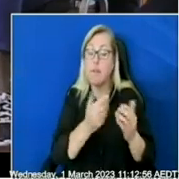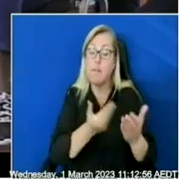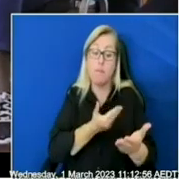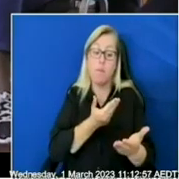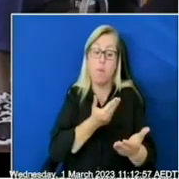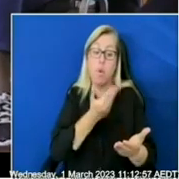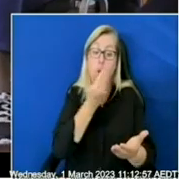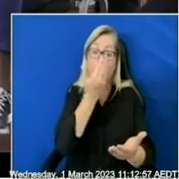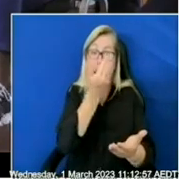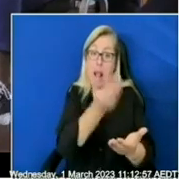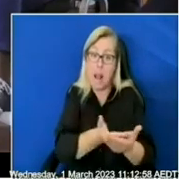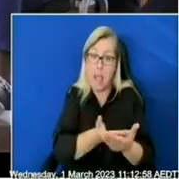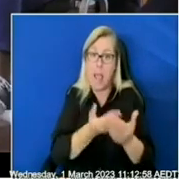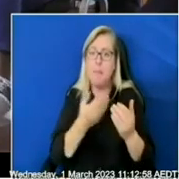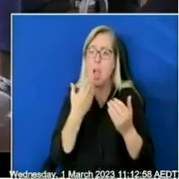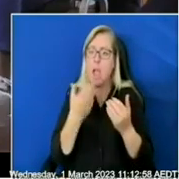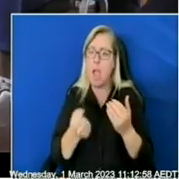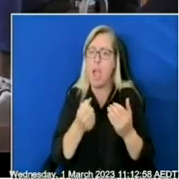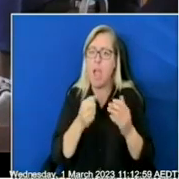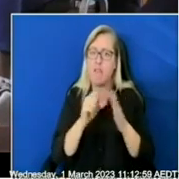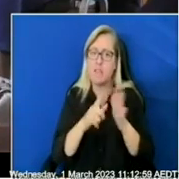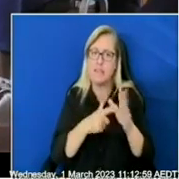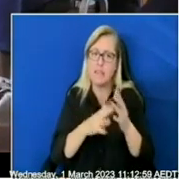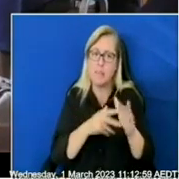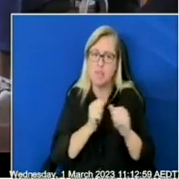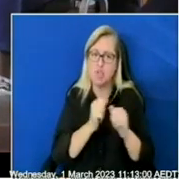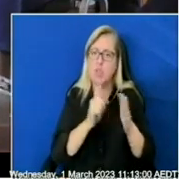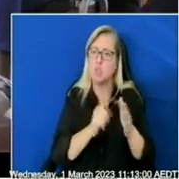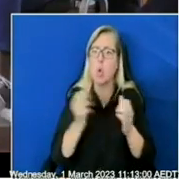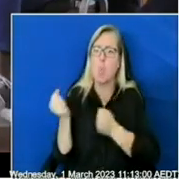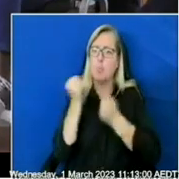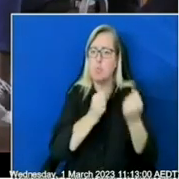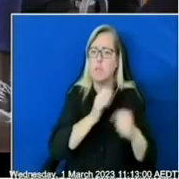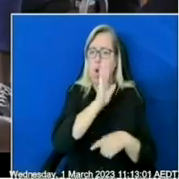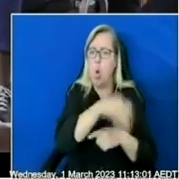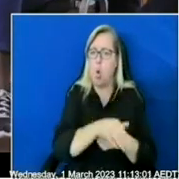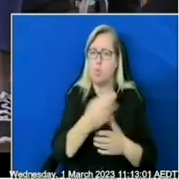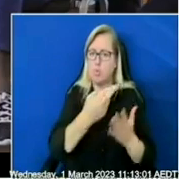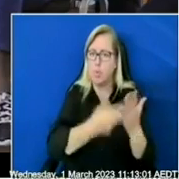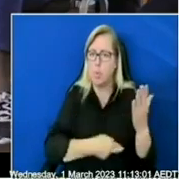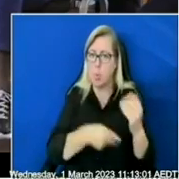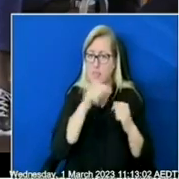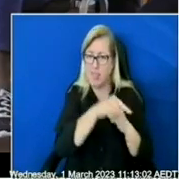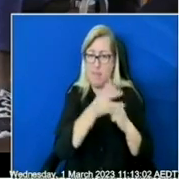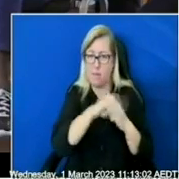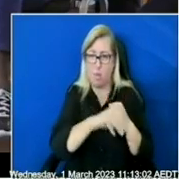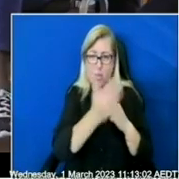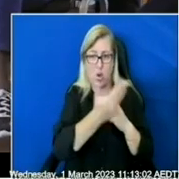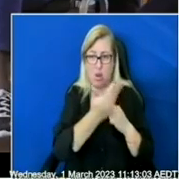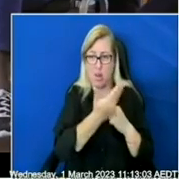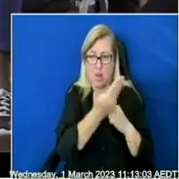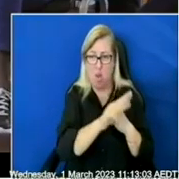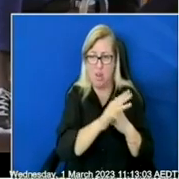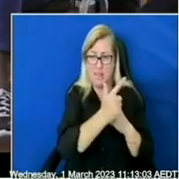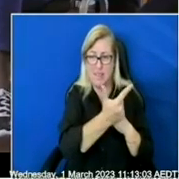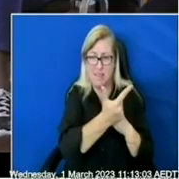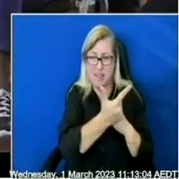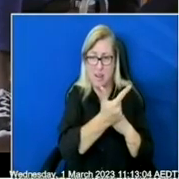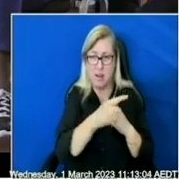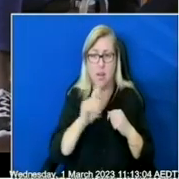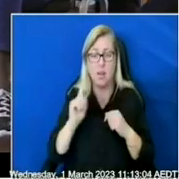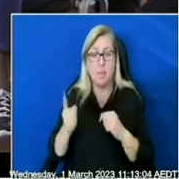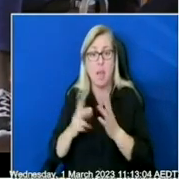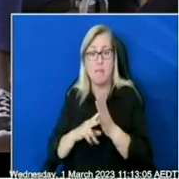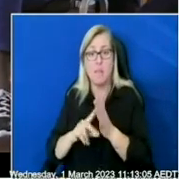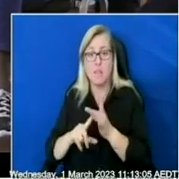liberty in the bringing them home report. Yeah. So that's been sitting there since 1997. Mm-hmm. But Victoria, apart from the other states, done